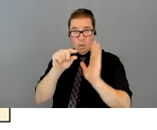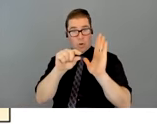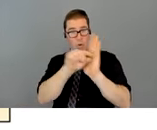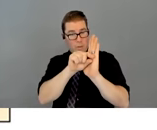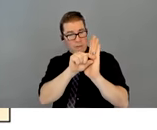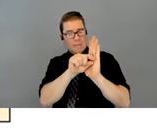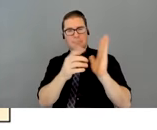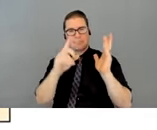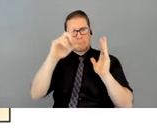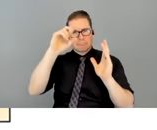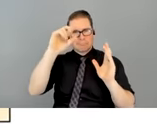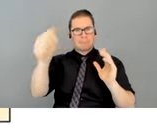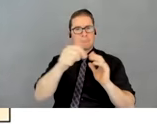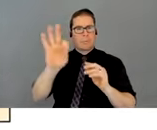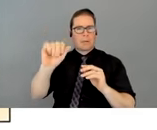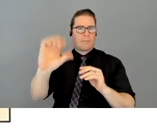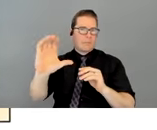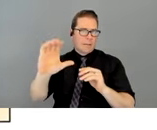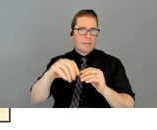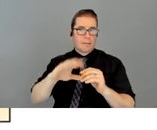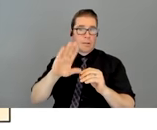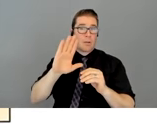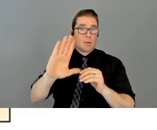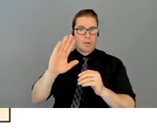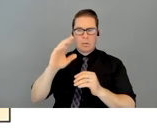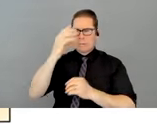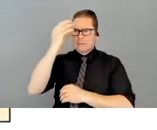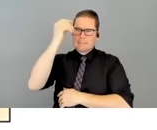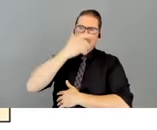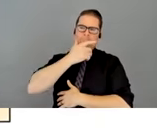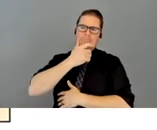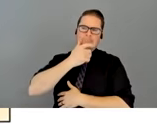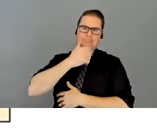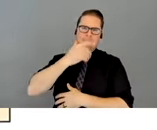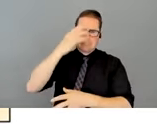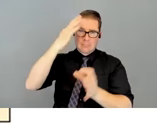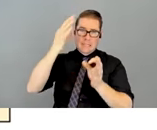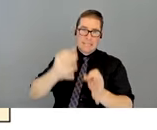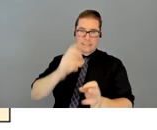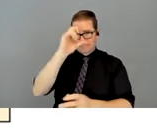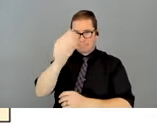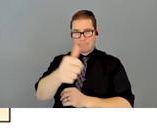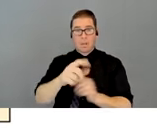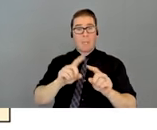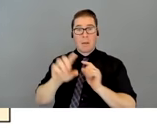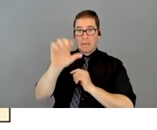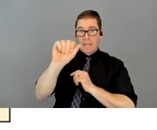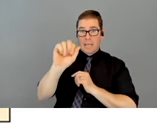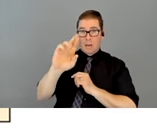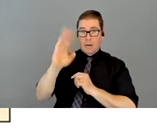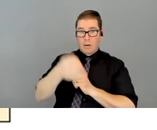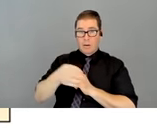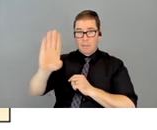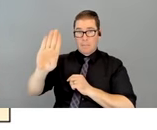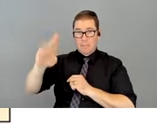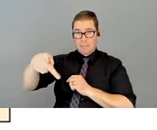the faculty and discretion is yours. But when you review the ARs and the BPs, you'll notice the word